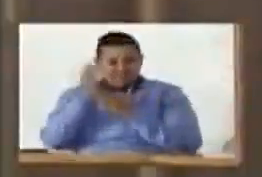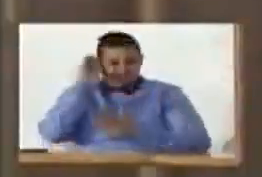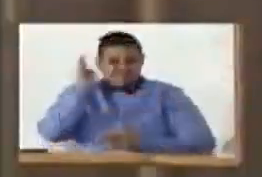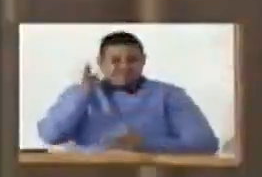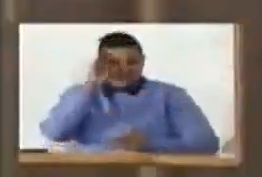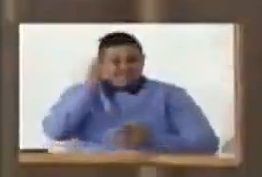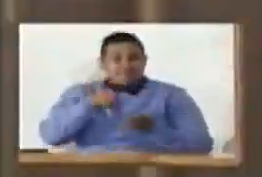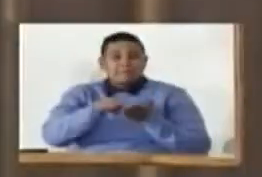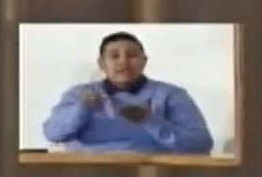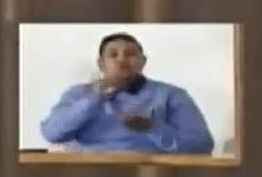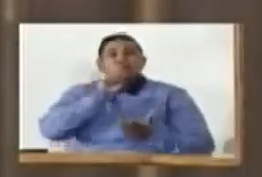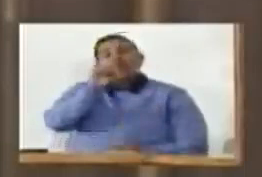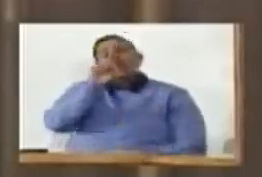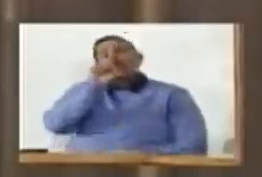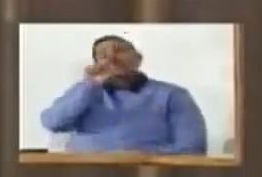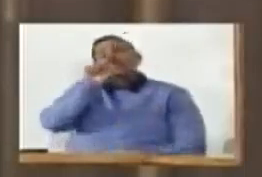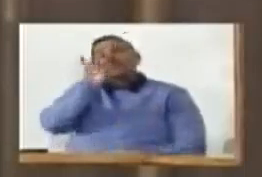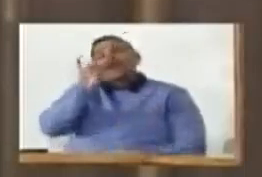to some